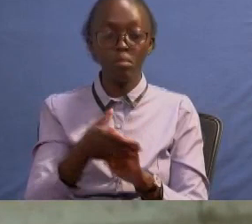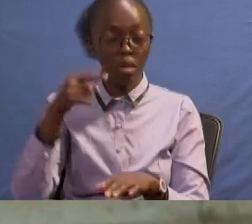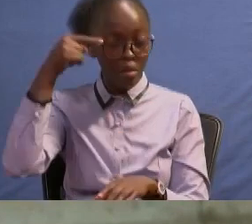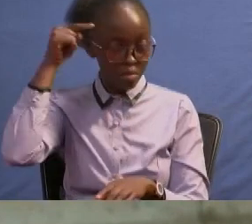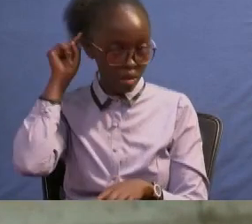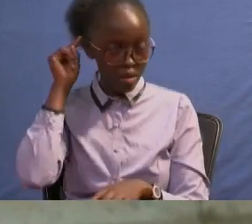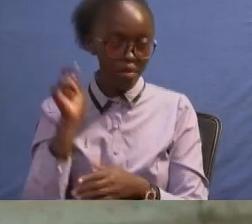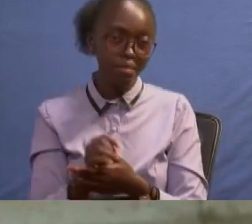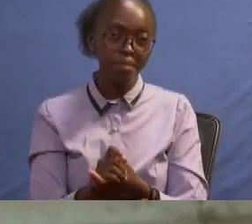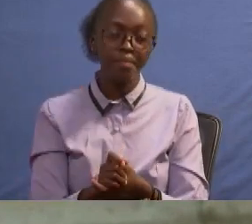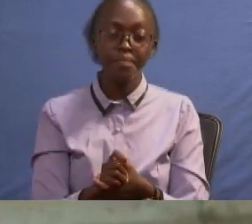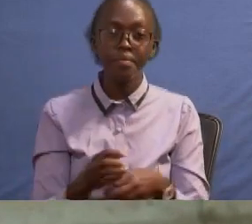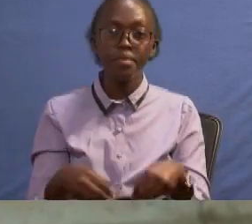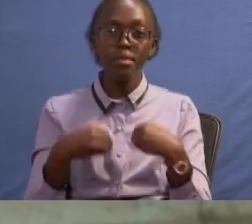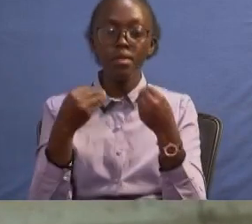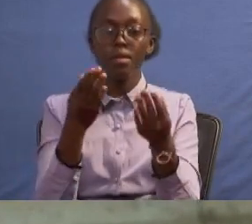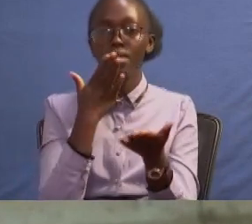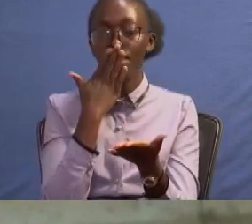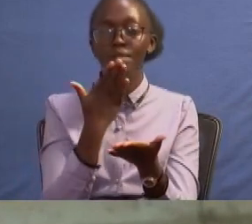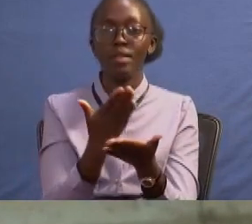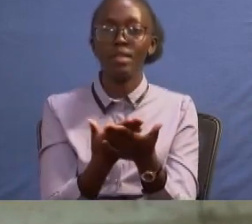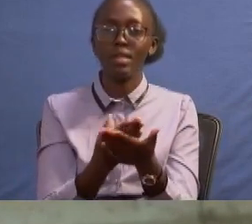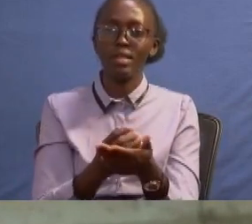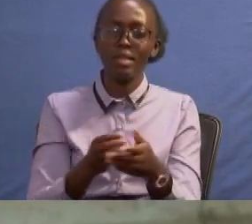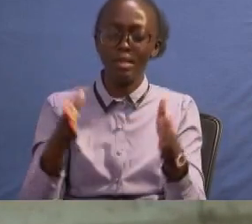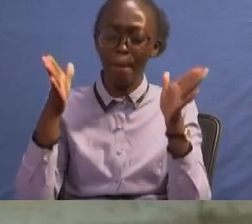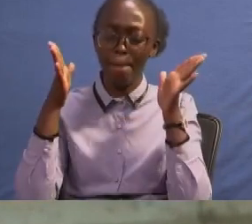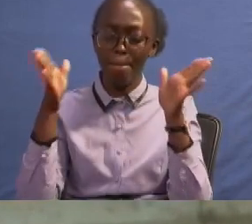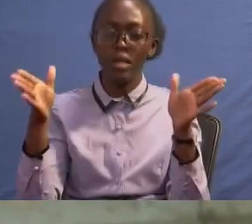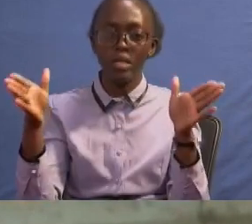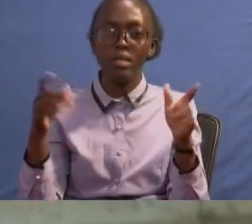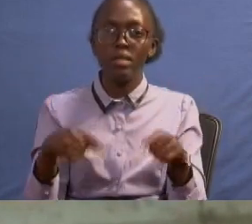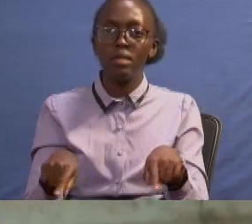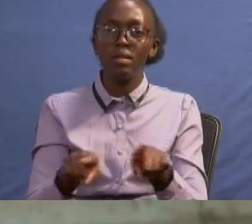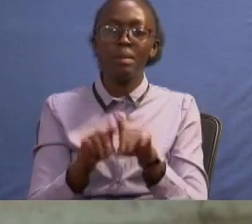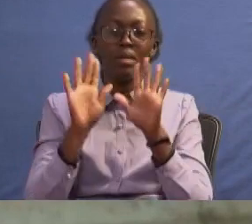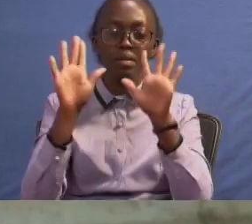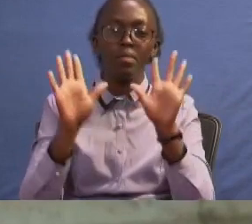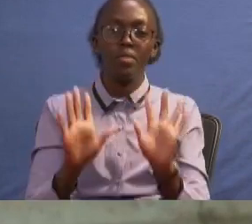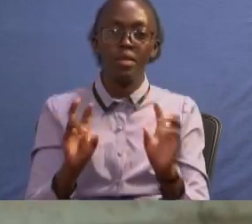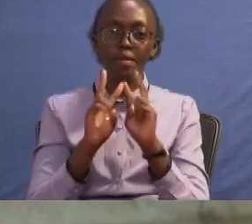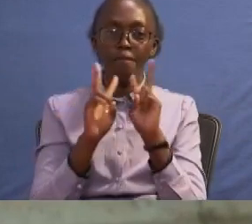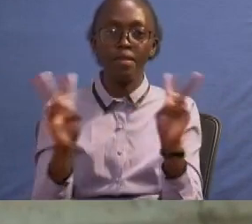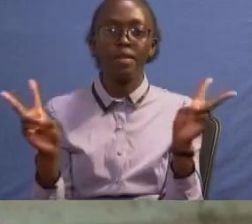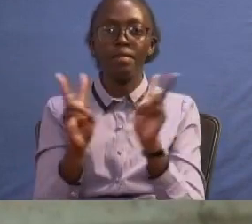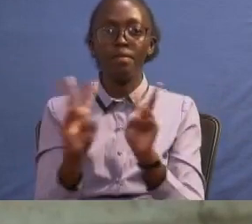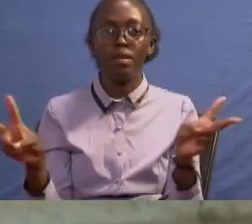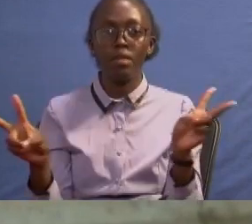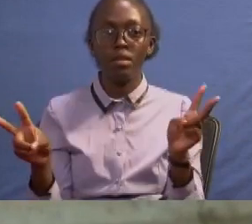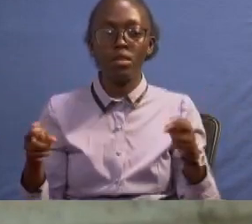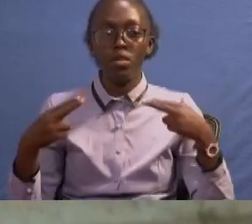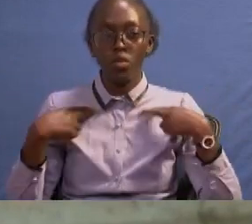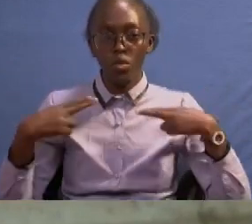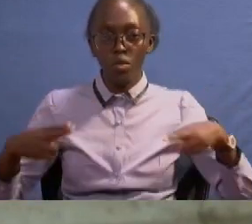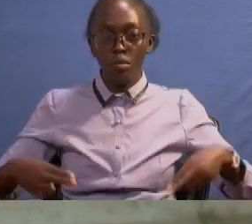Giving thanks to God is so central and so critical to humanity,